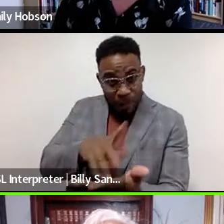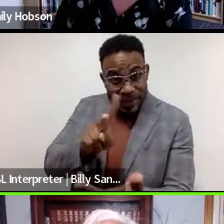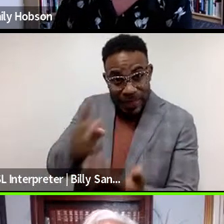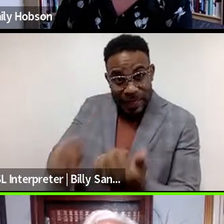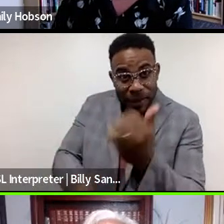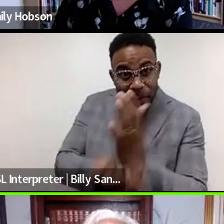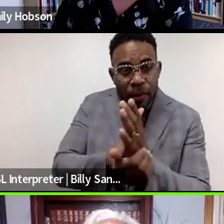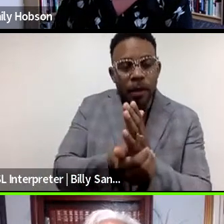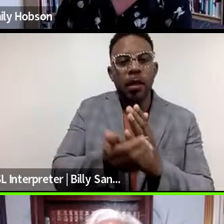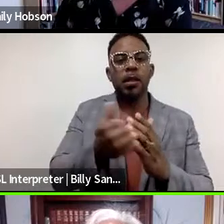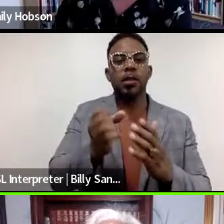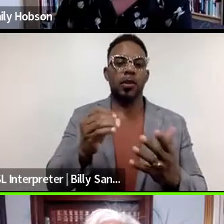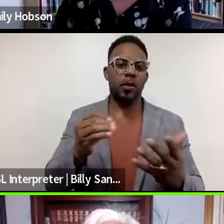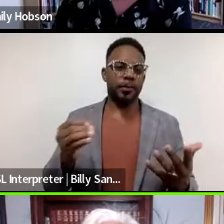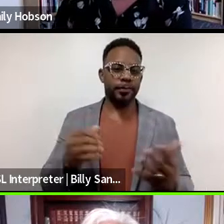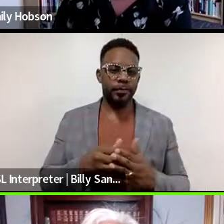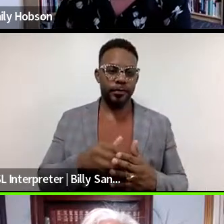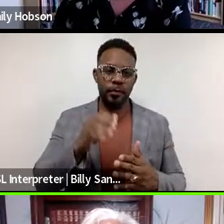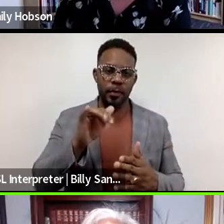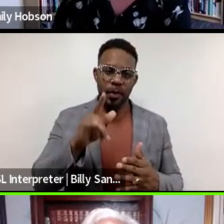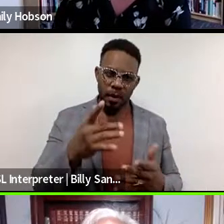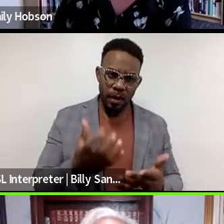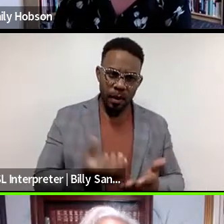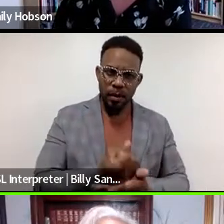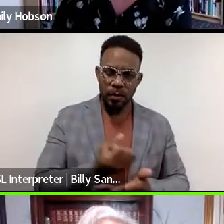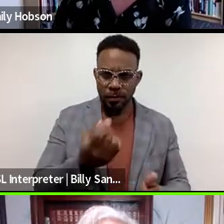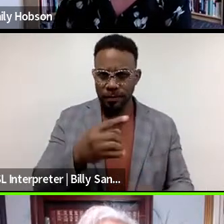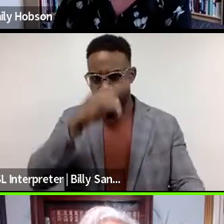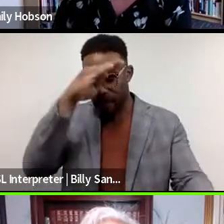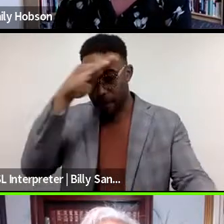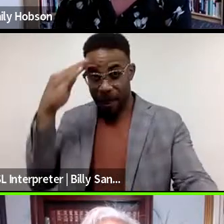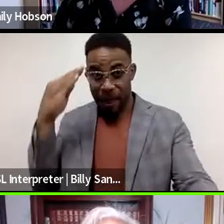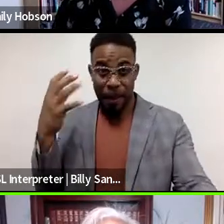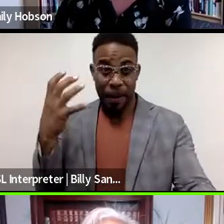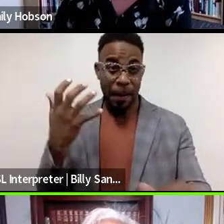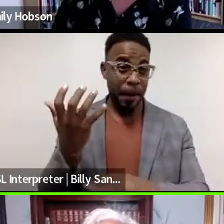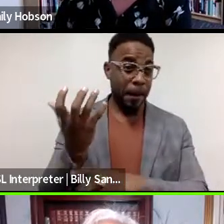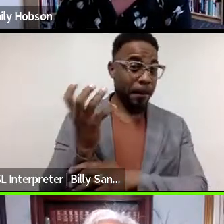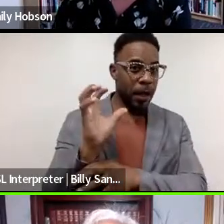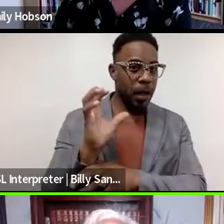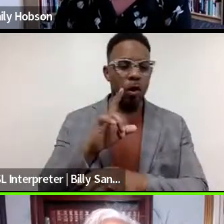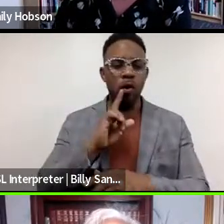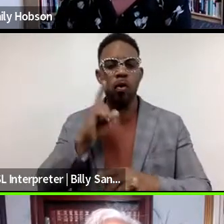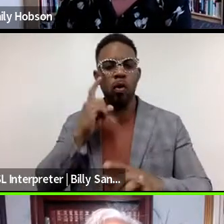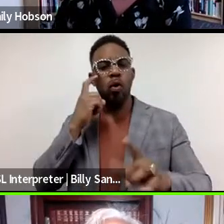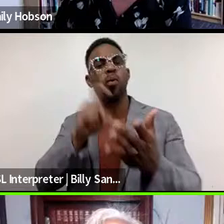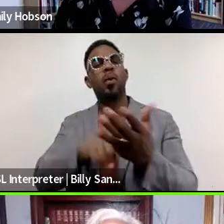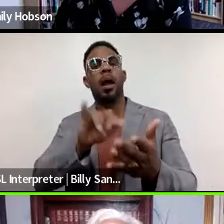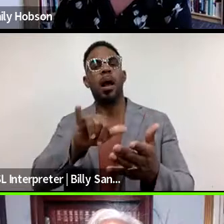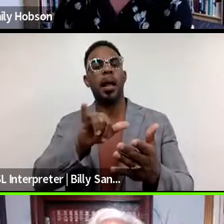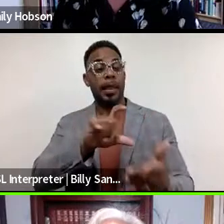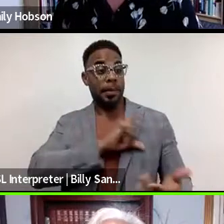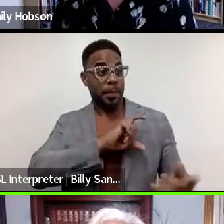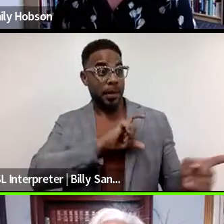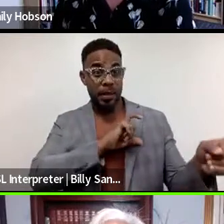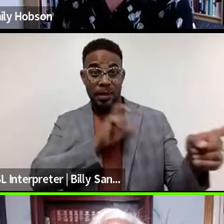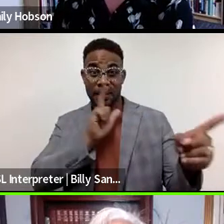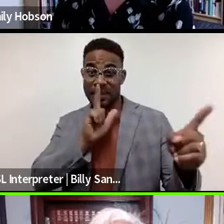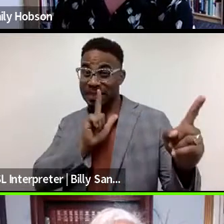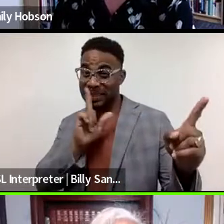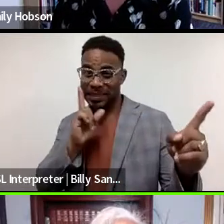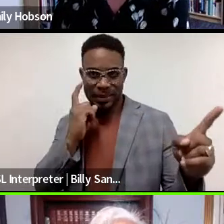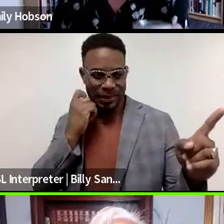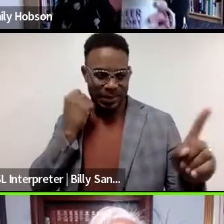Second Amendment, so that you get the Black Panthers who realize that the police are